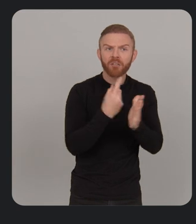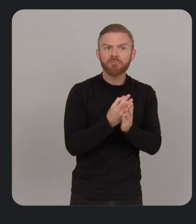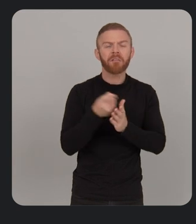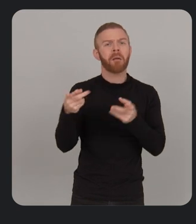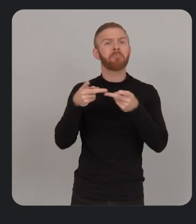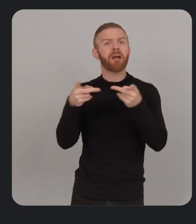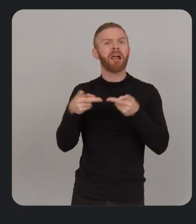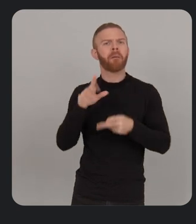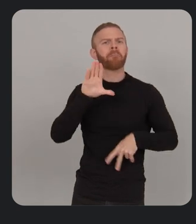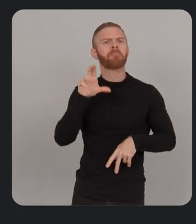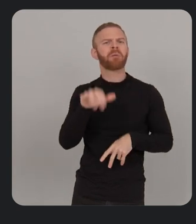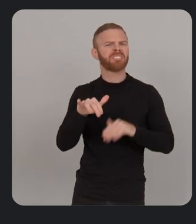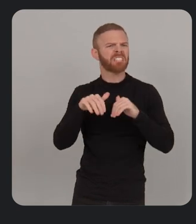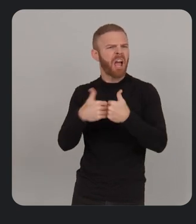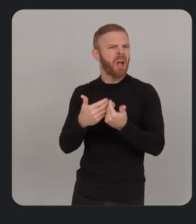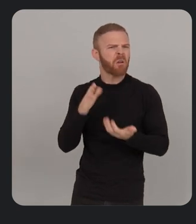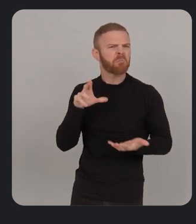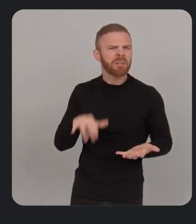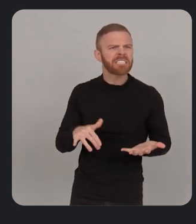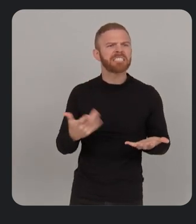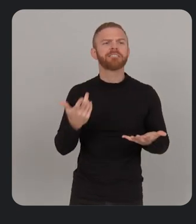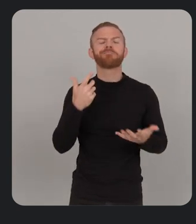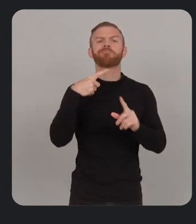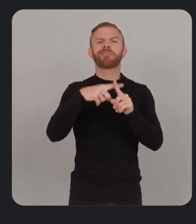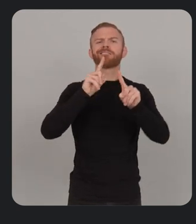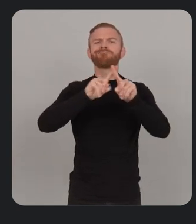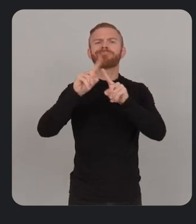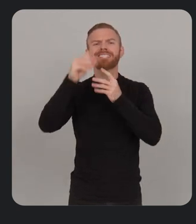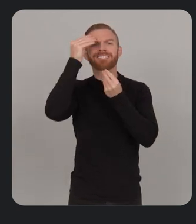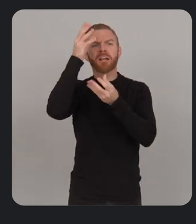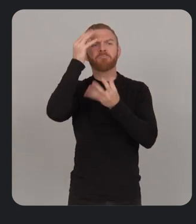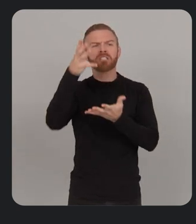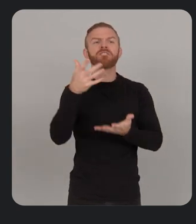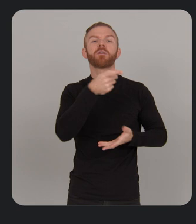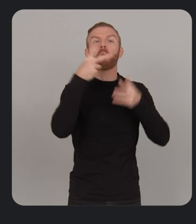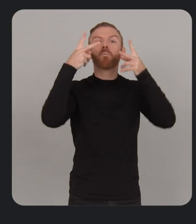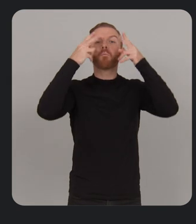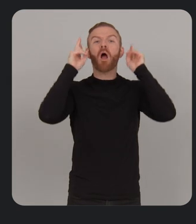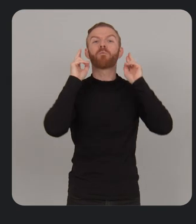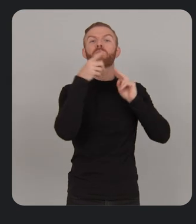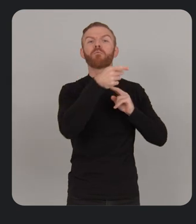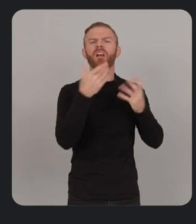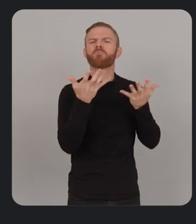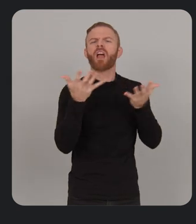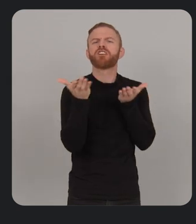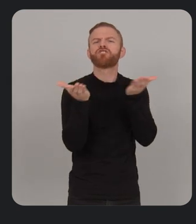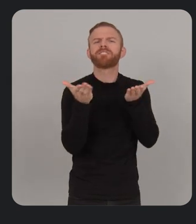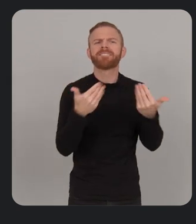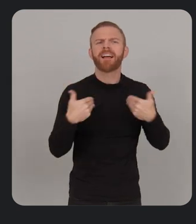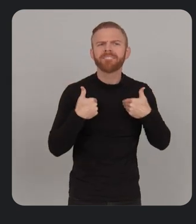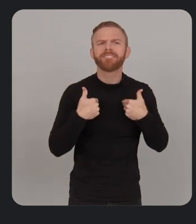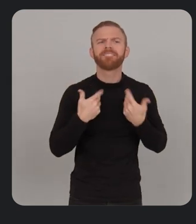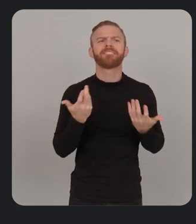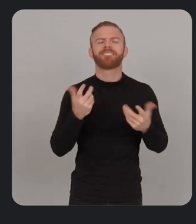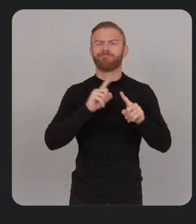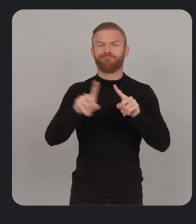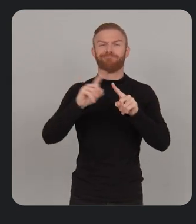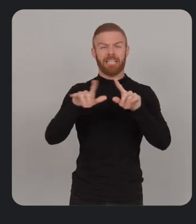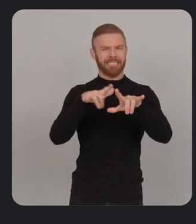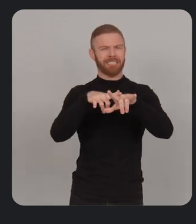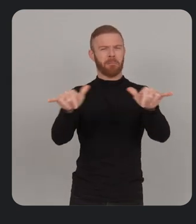how busy a place is, and helpful details like what services the barbershop down the street provides all at once.